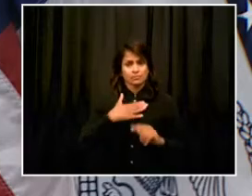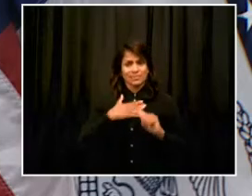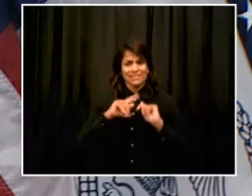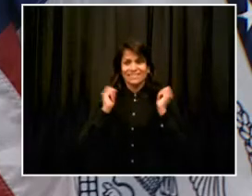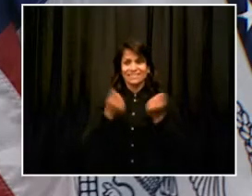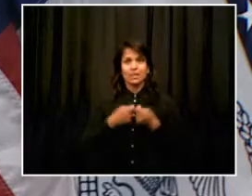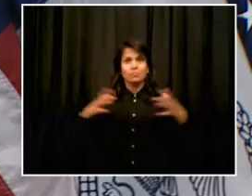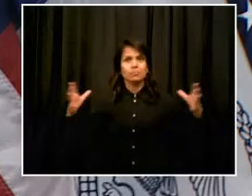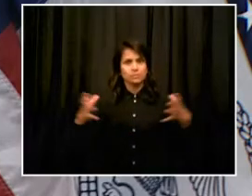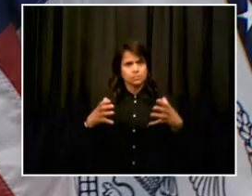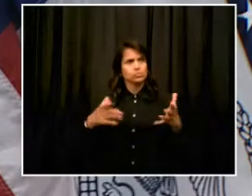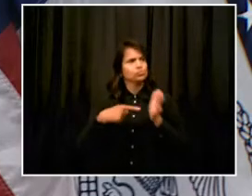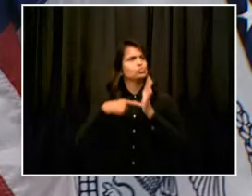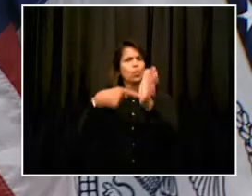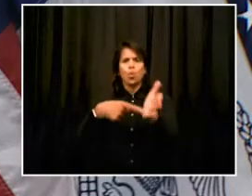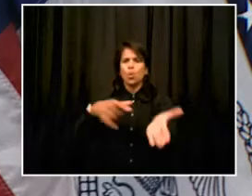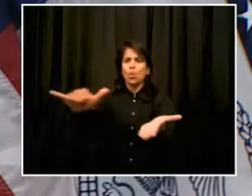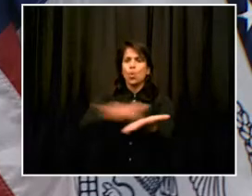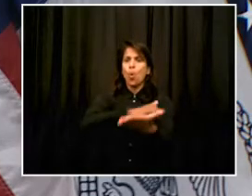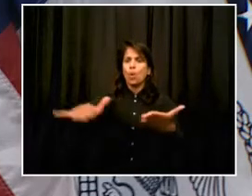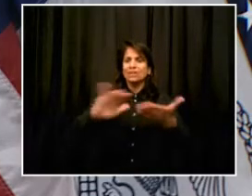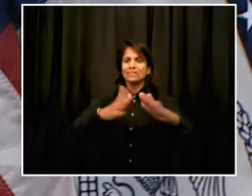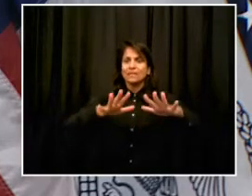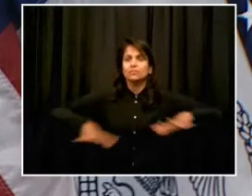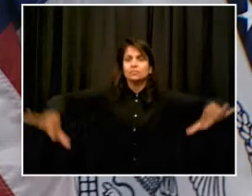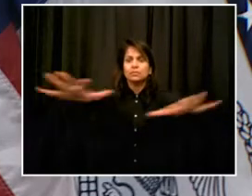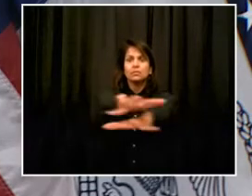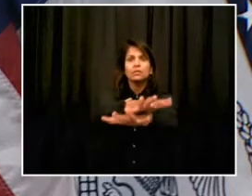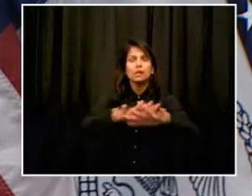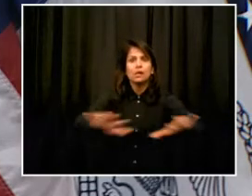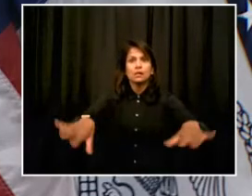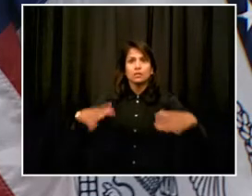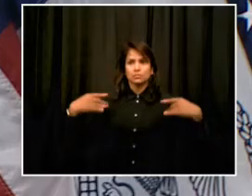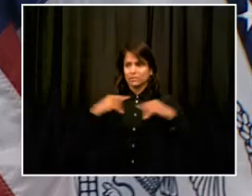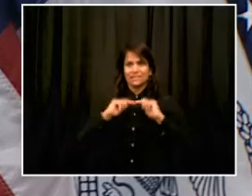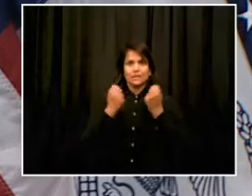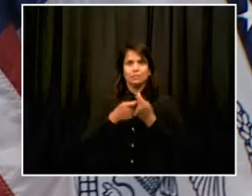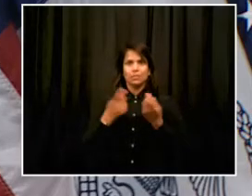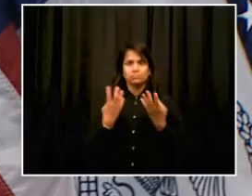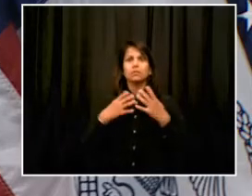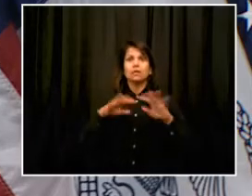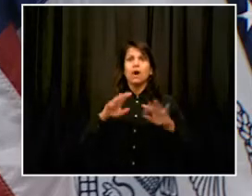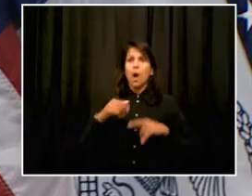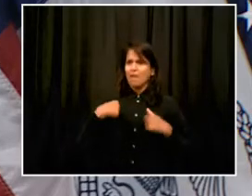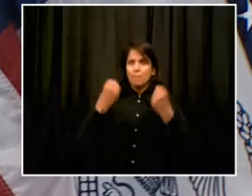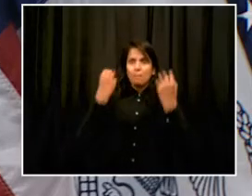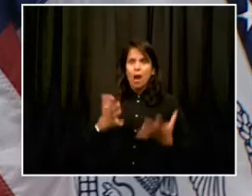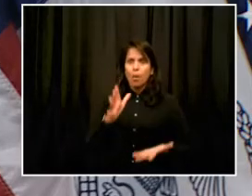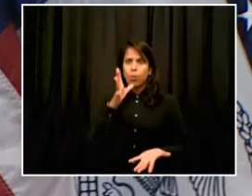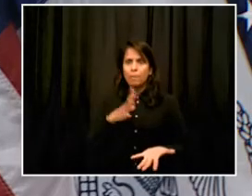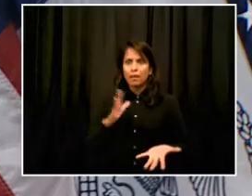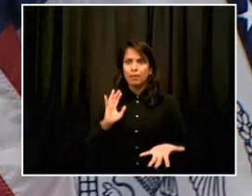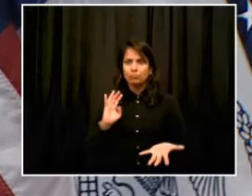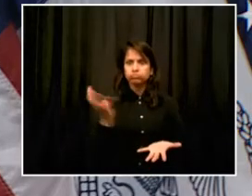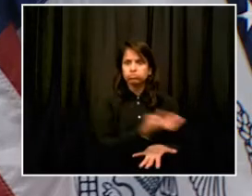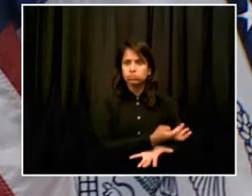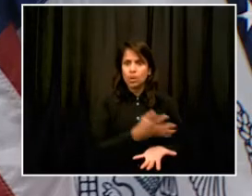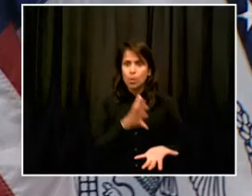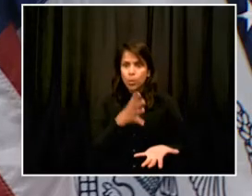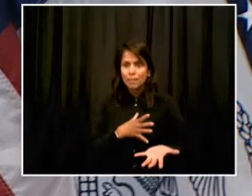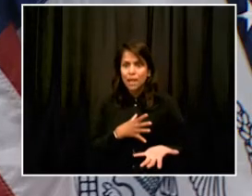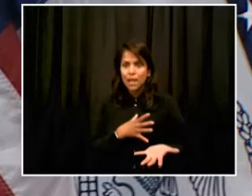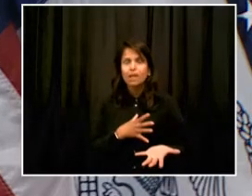women. We have to have strong representation from all of the different communities of this